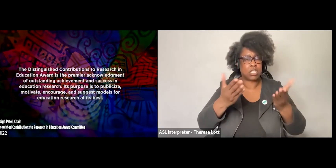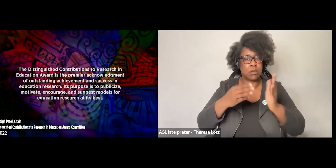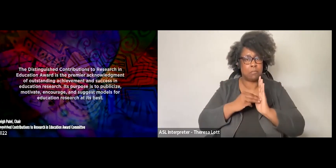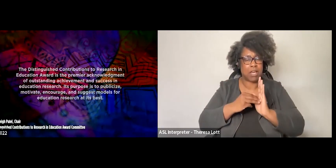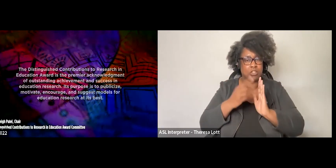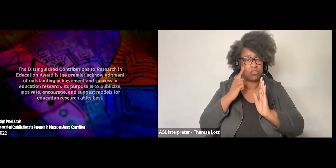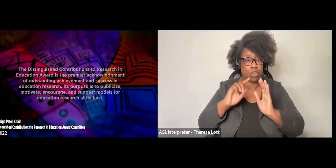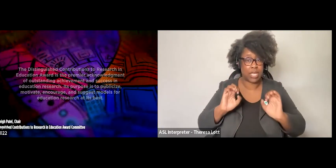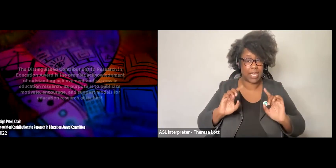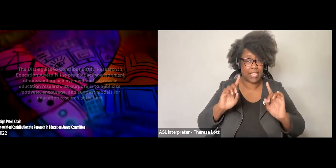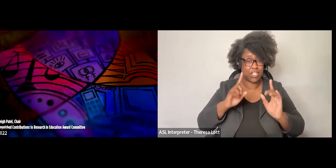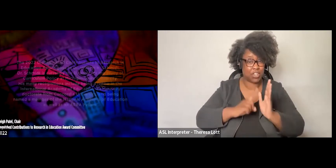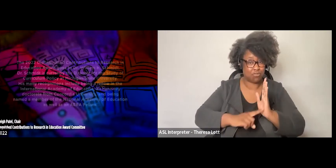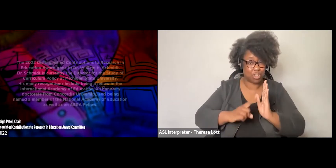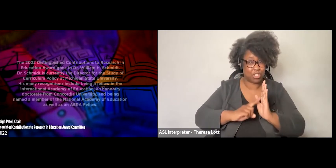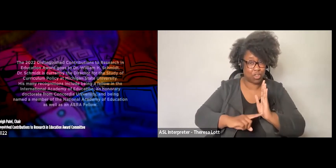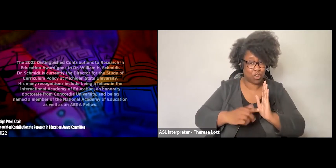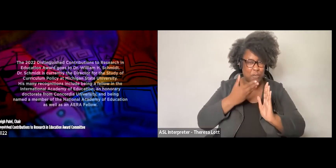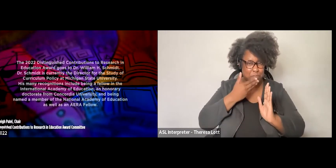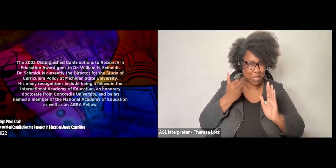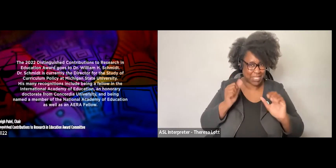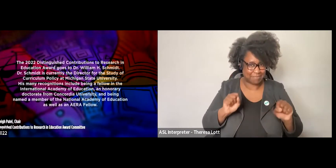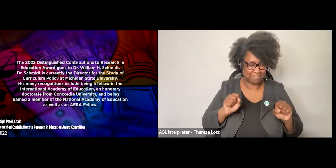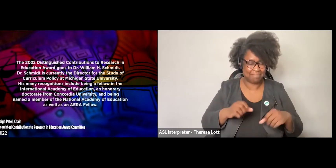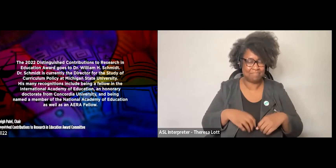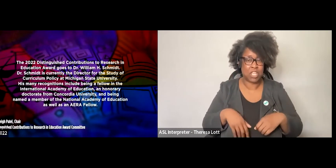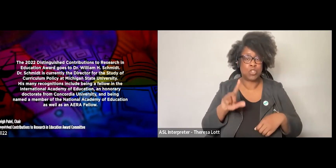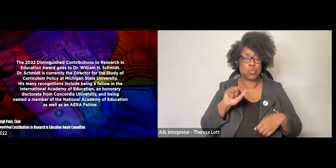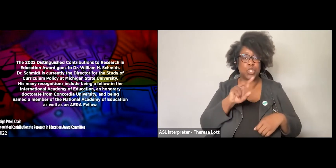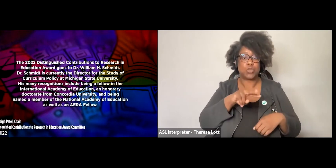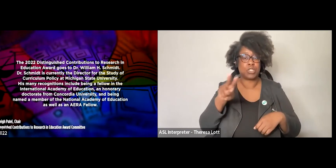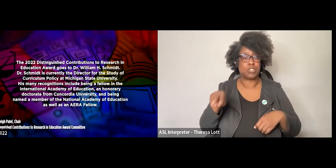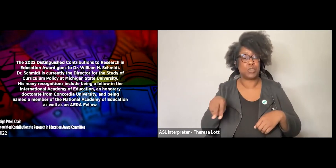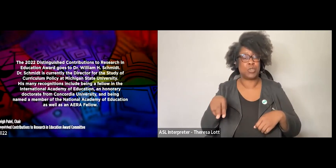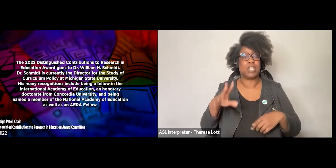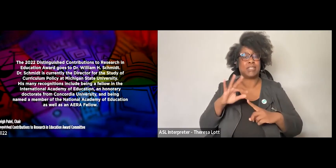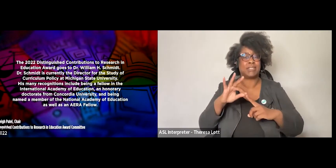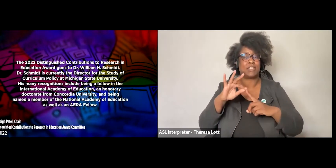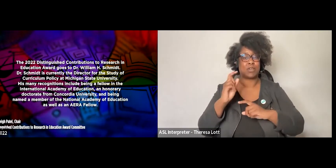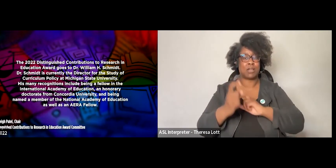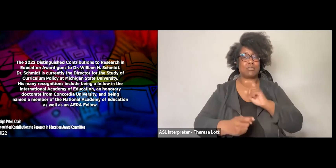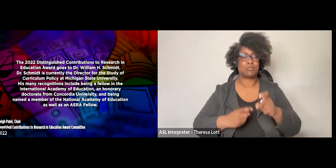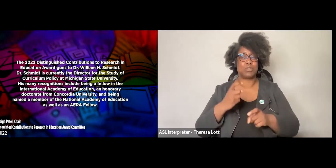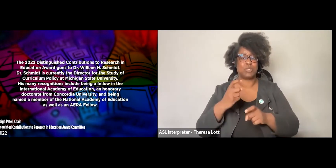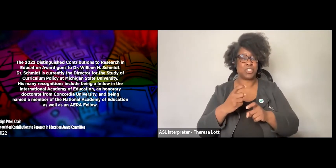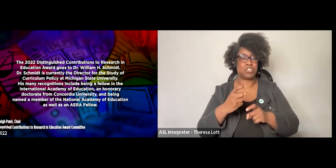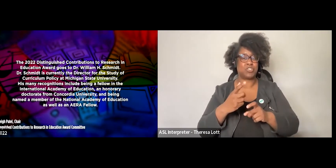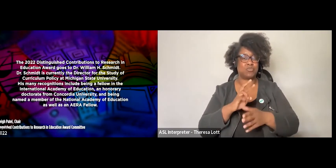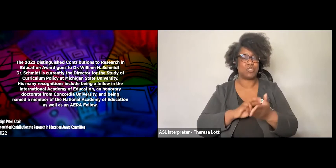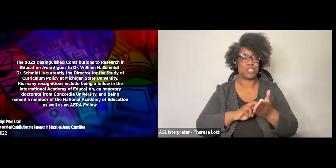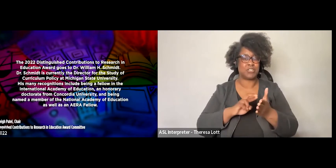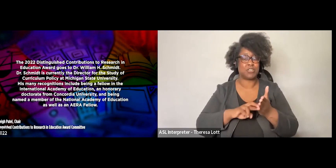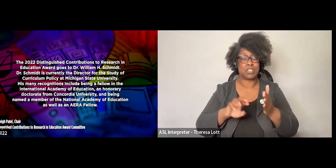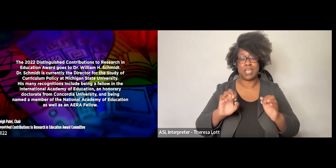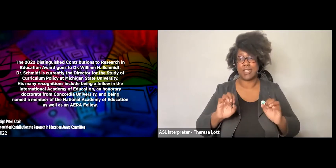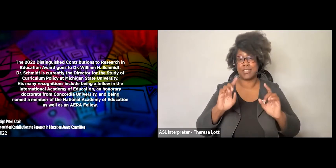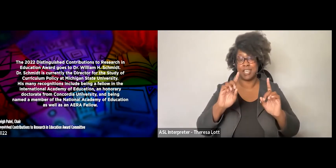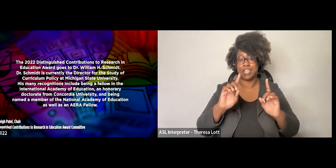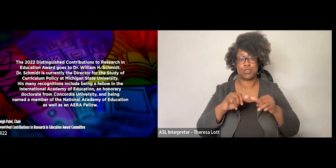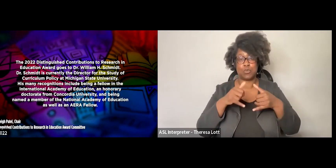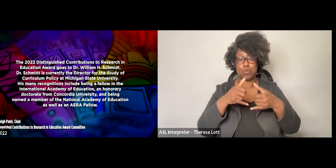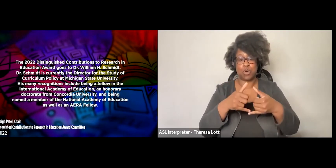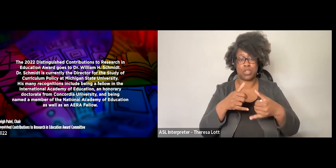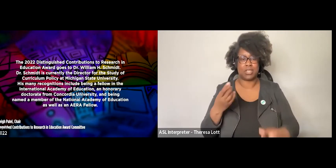research at its best. The 2022 Distinguished Contributions to Research in Education Award goes to